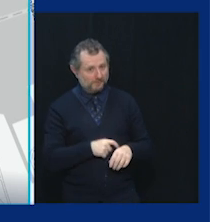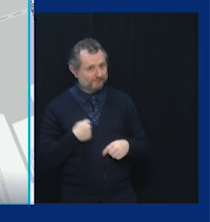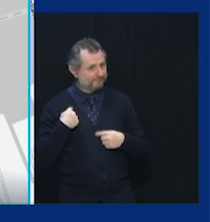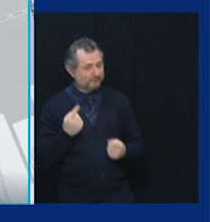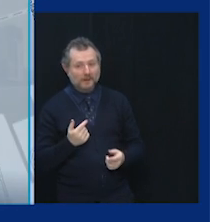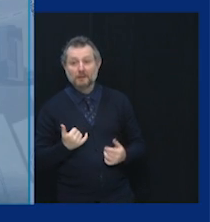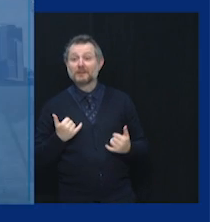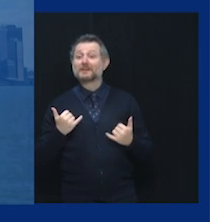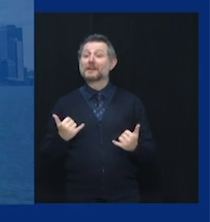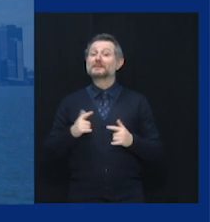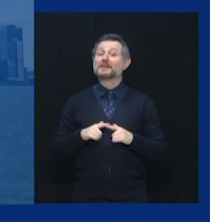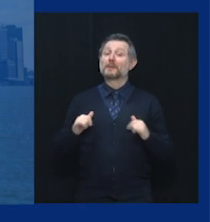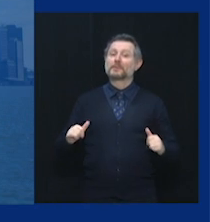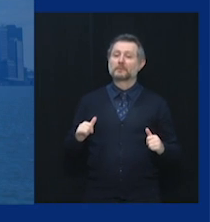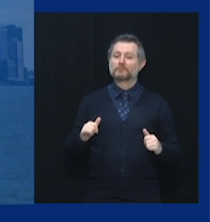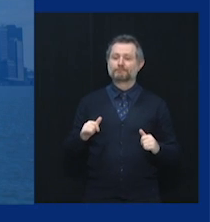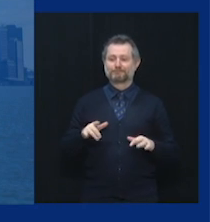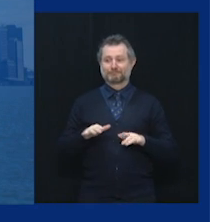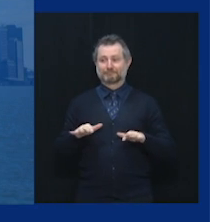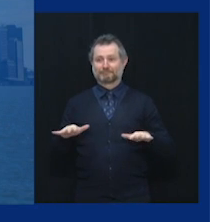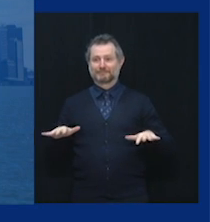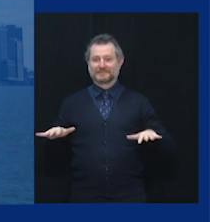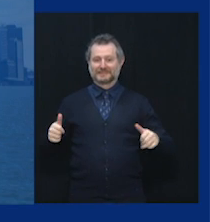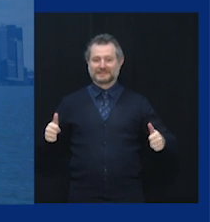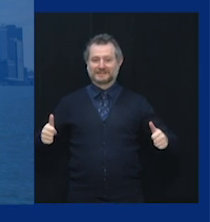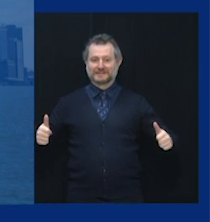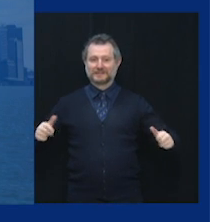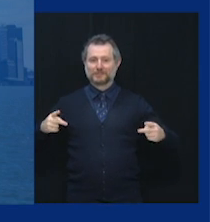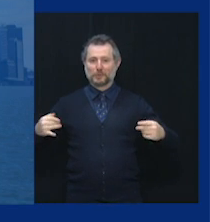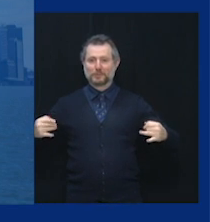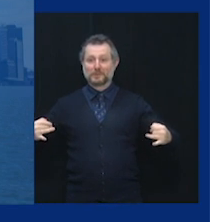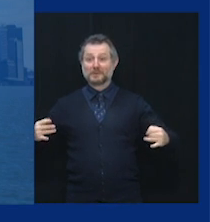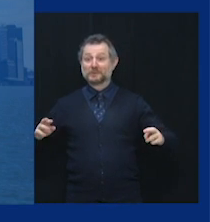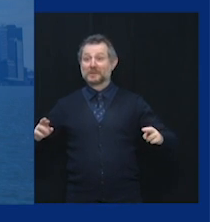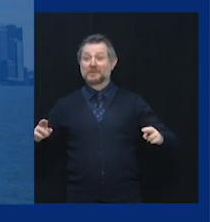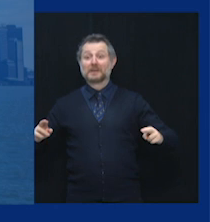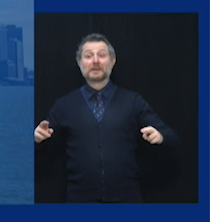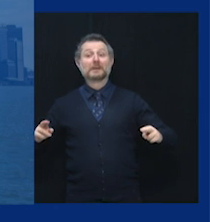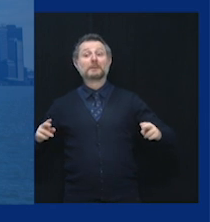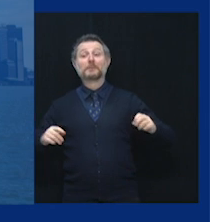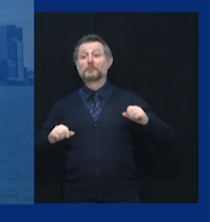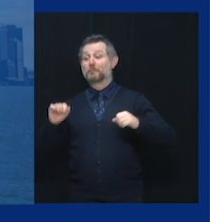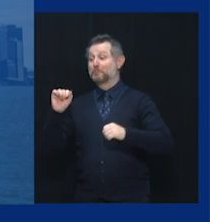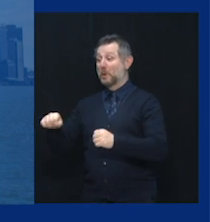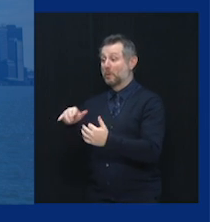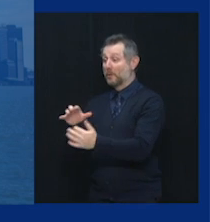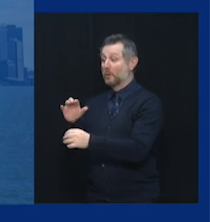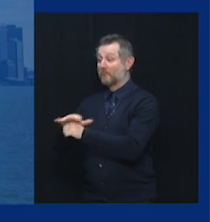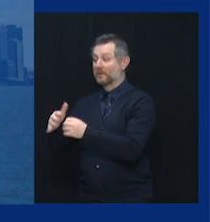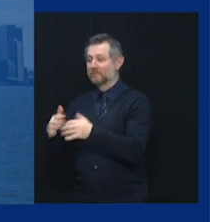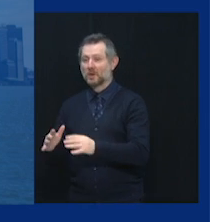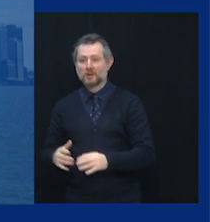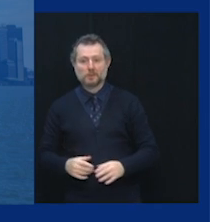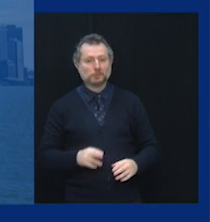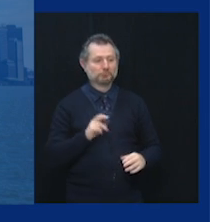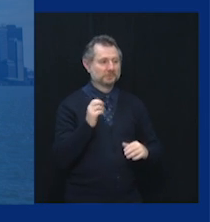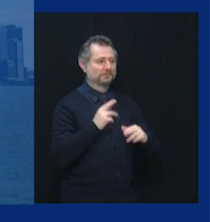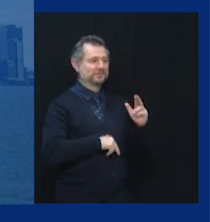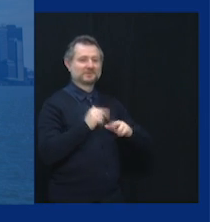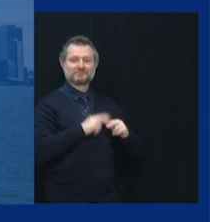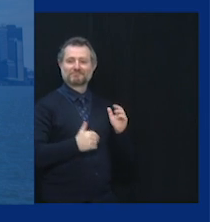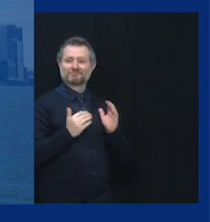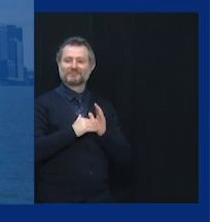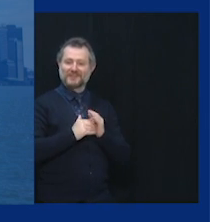simultaneously, all of this is happening. Win the war, post-war Reconstruction. Do both at